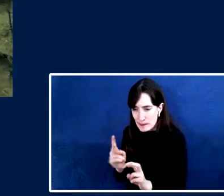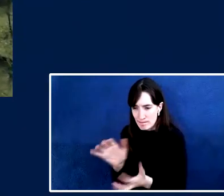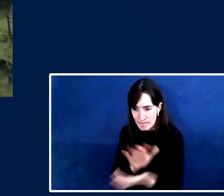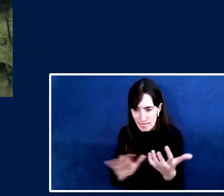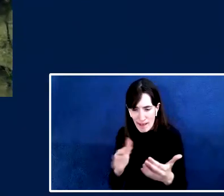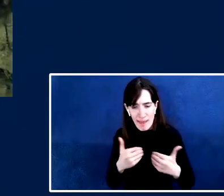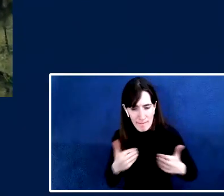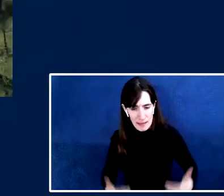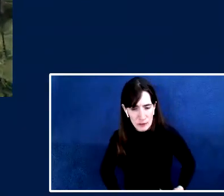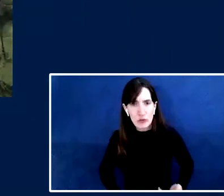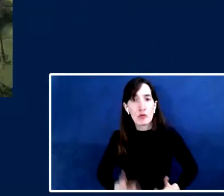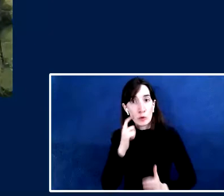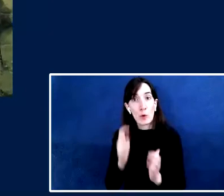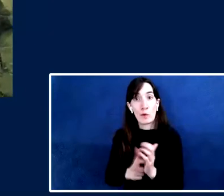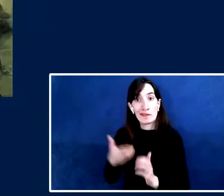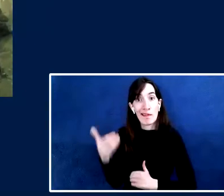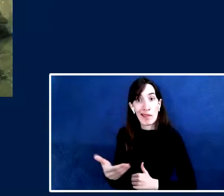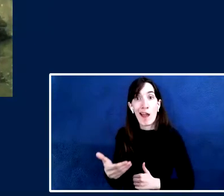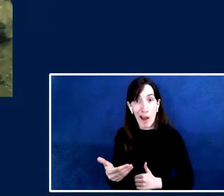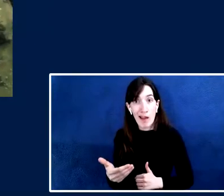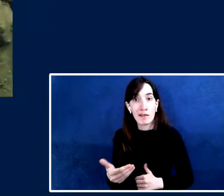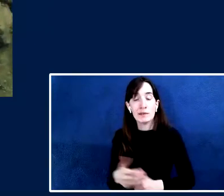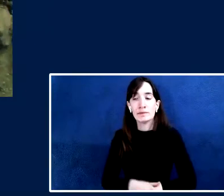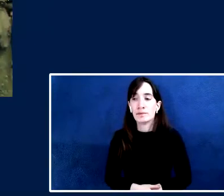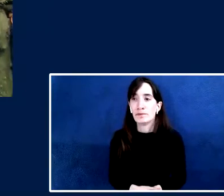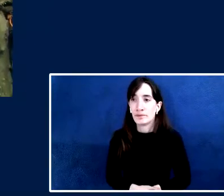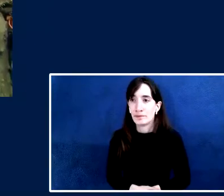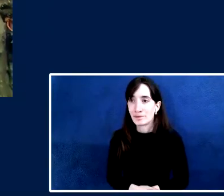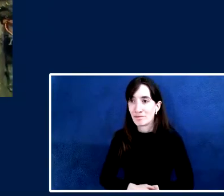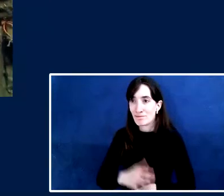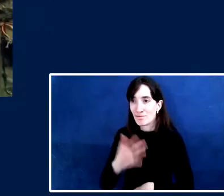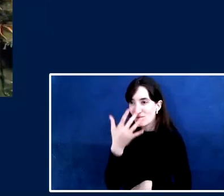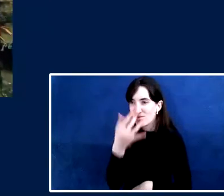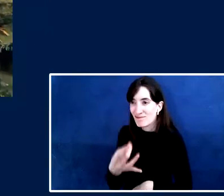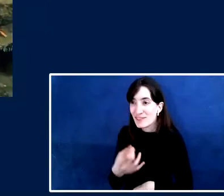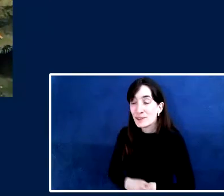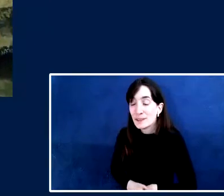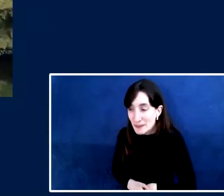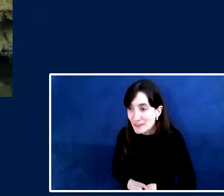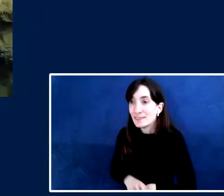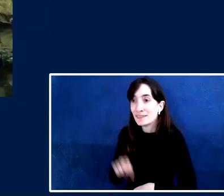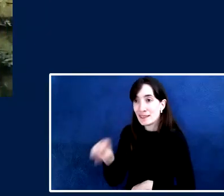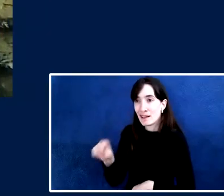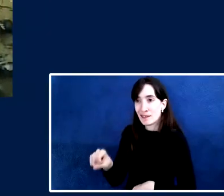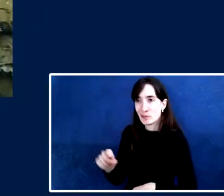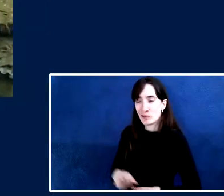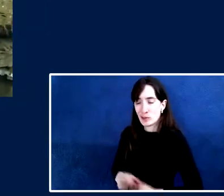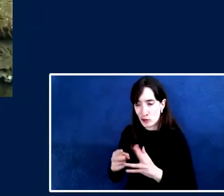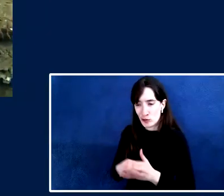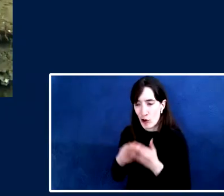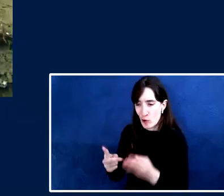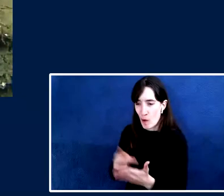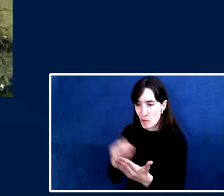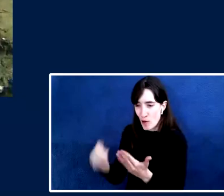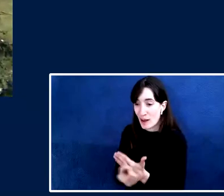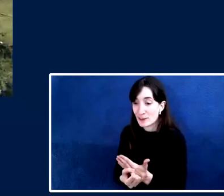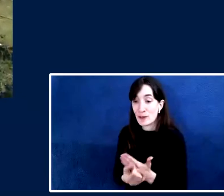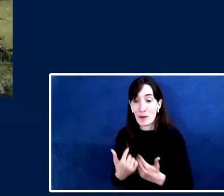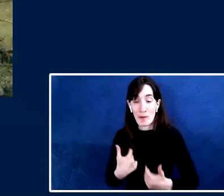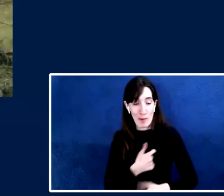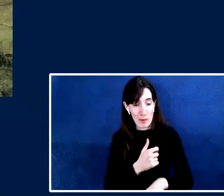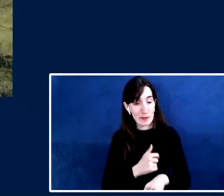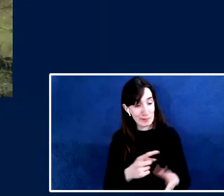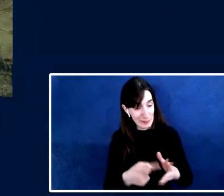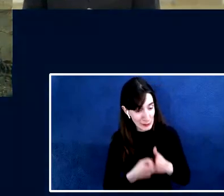see in my data set. Very interesting. And speaking about early in the project, early in our careers, I want